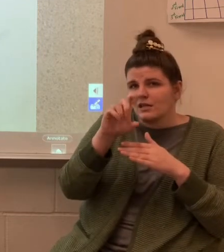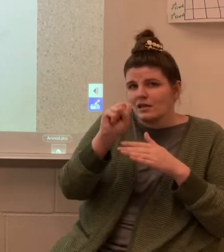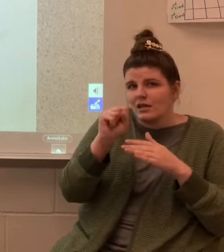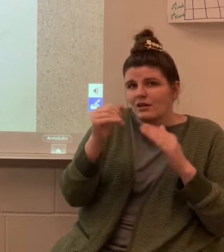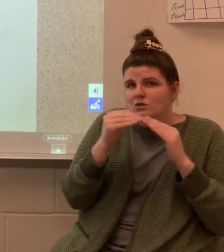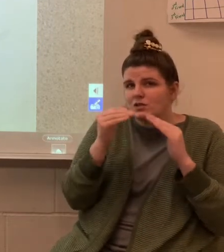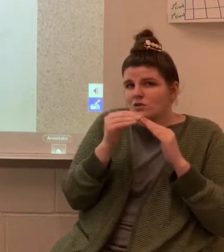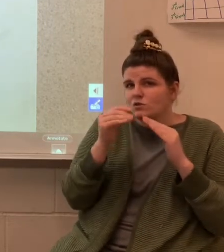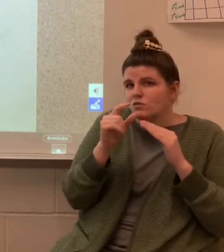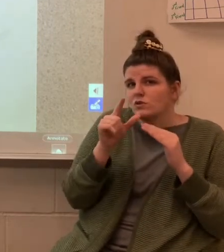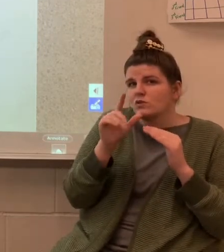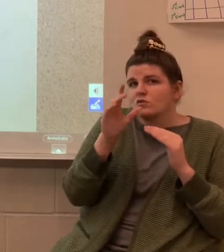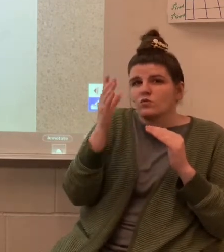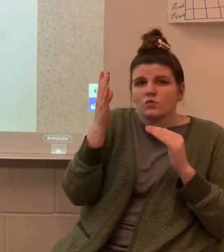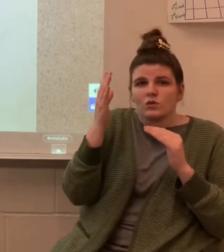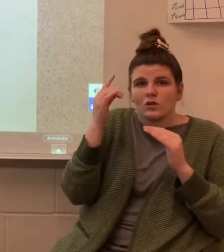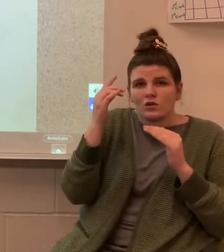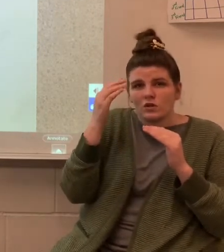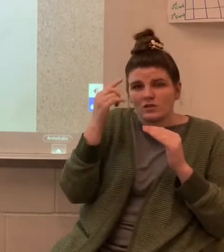quickly.